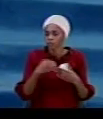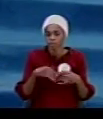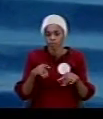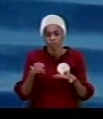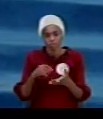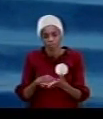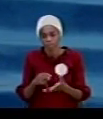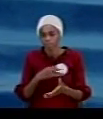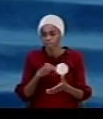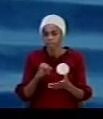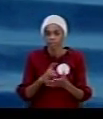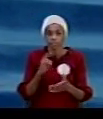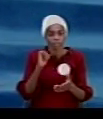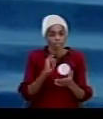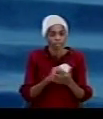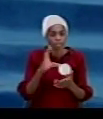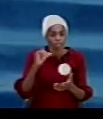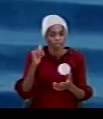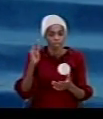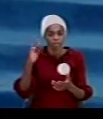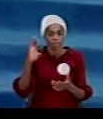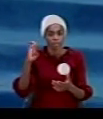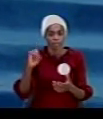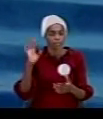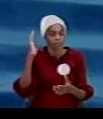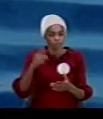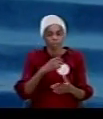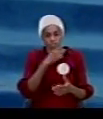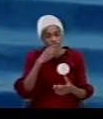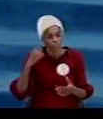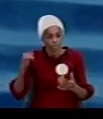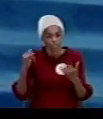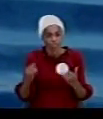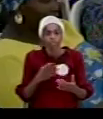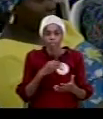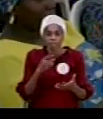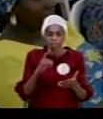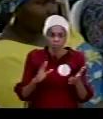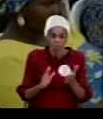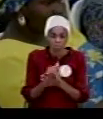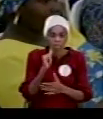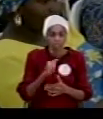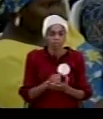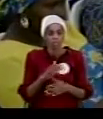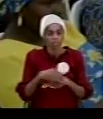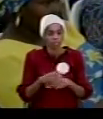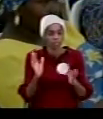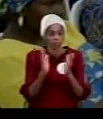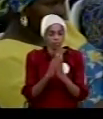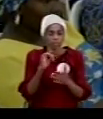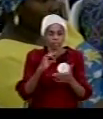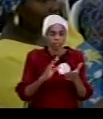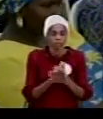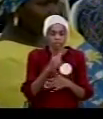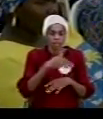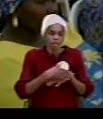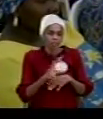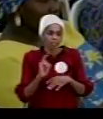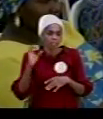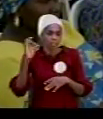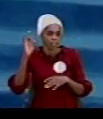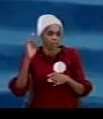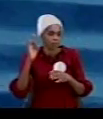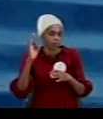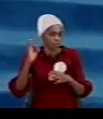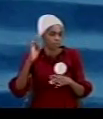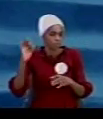prostate cancer will dry up now after this prayer. I believed. After the ministration, something touched me, and